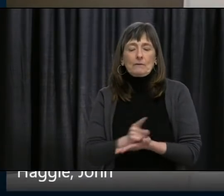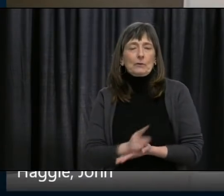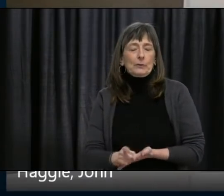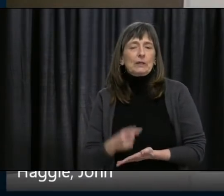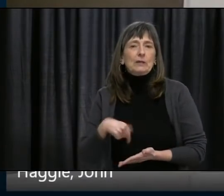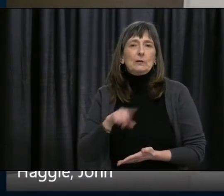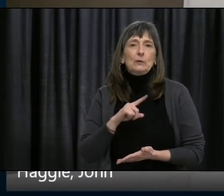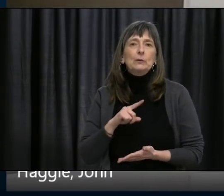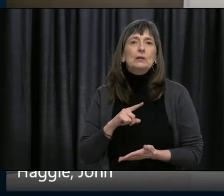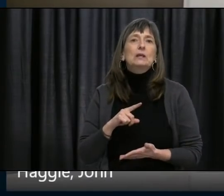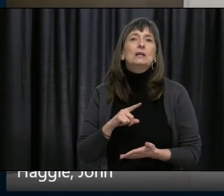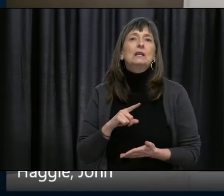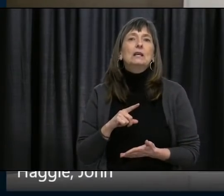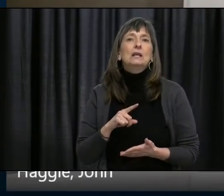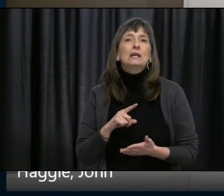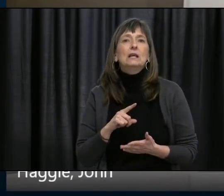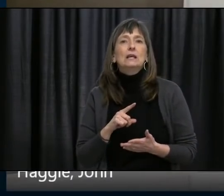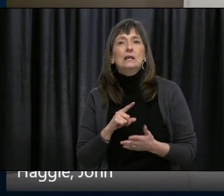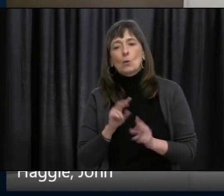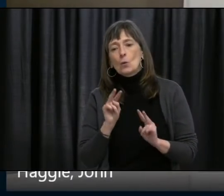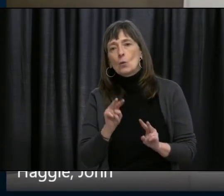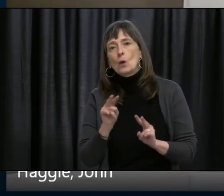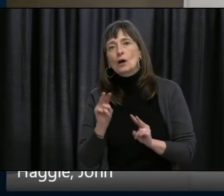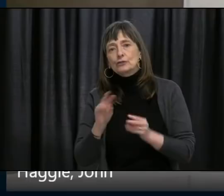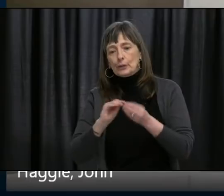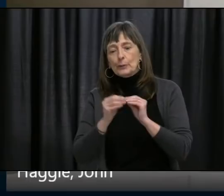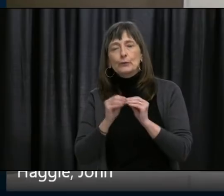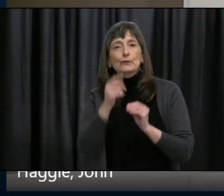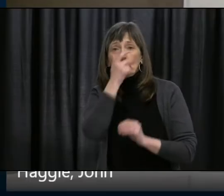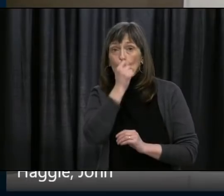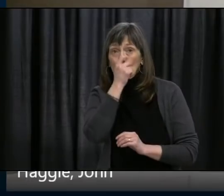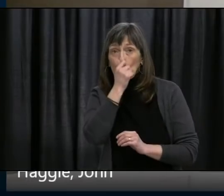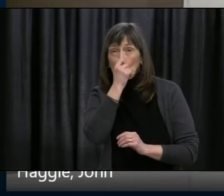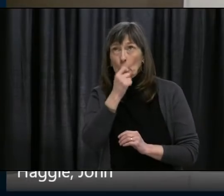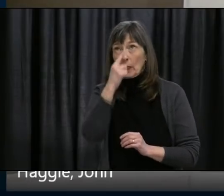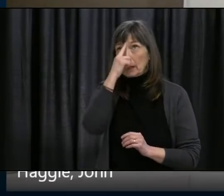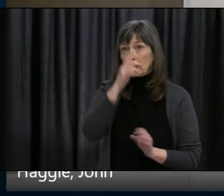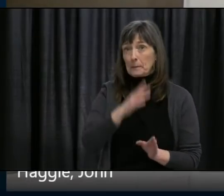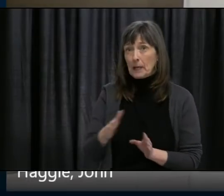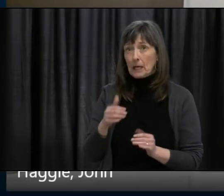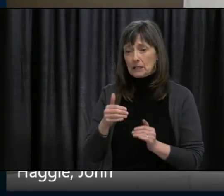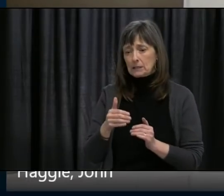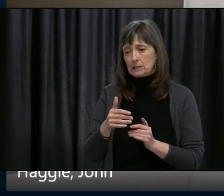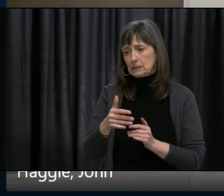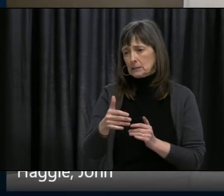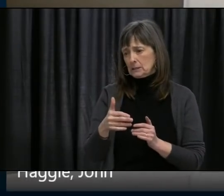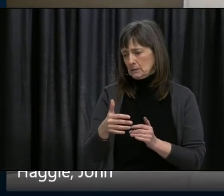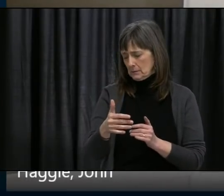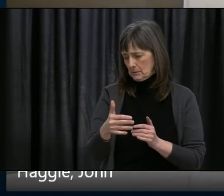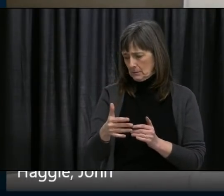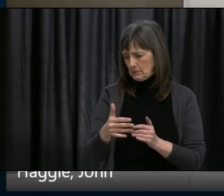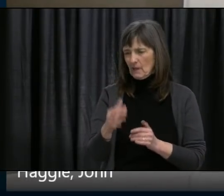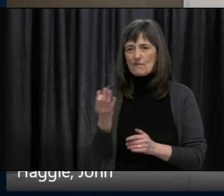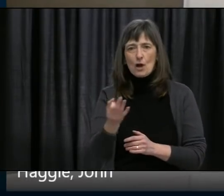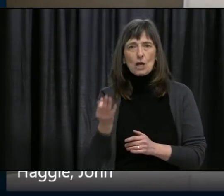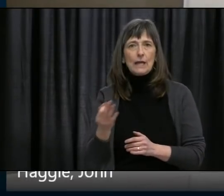a bulletin throughout the flu season with our numbers. The next one, I think, is probably due out on